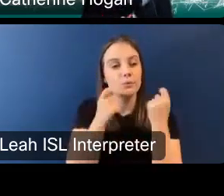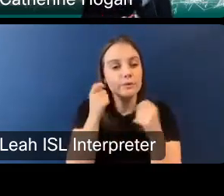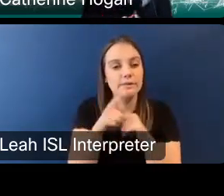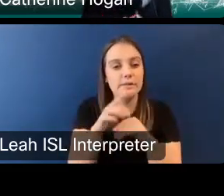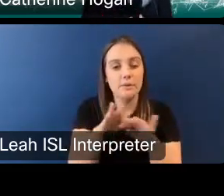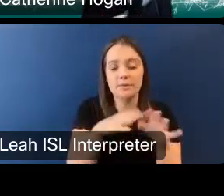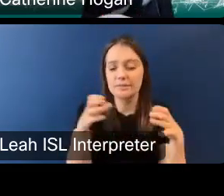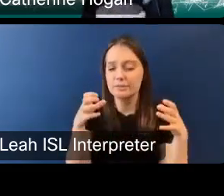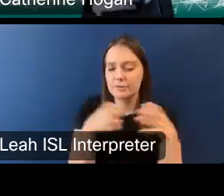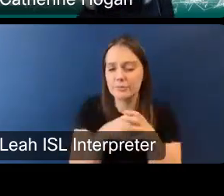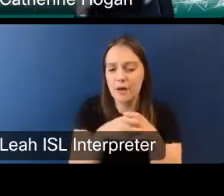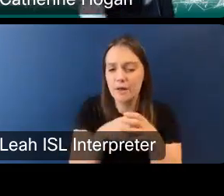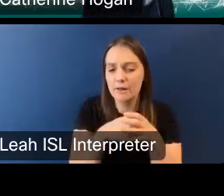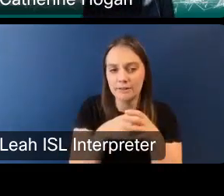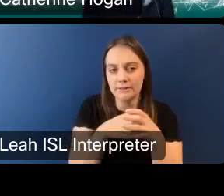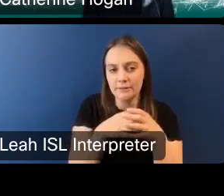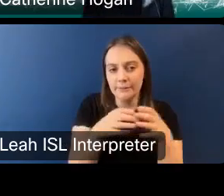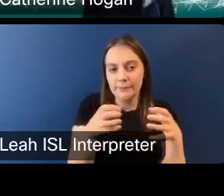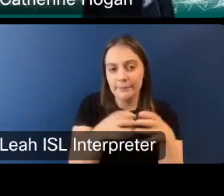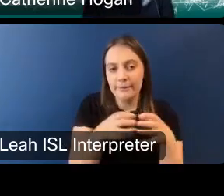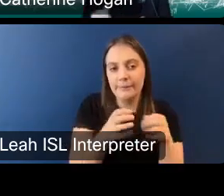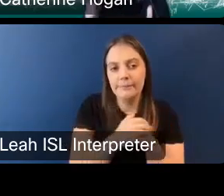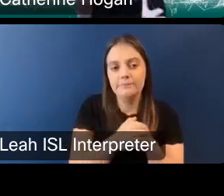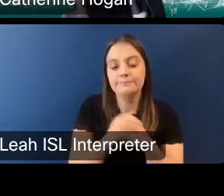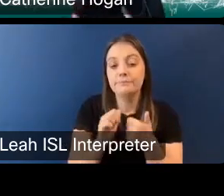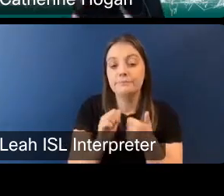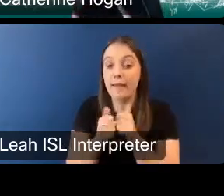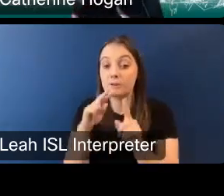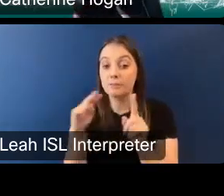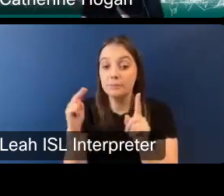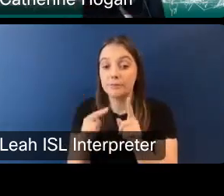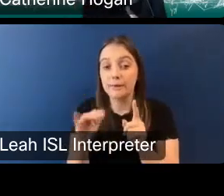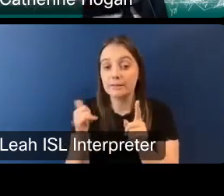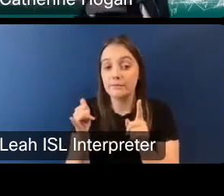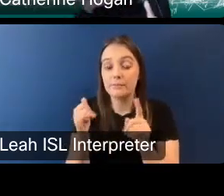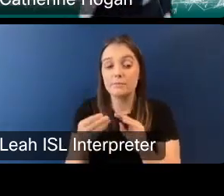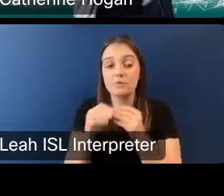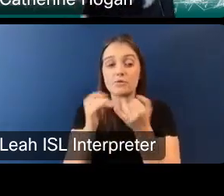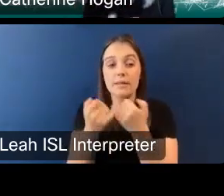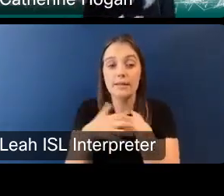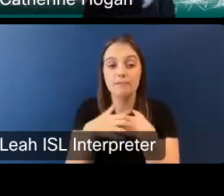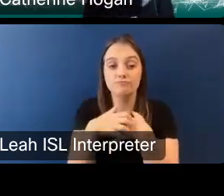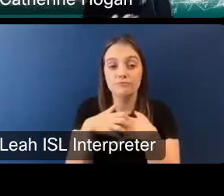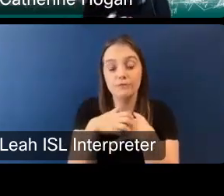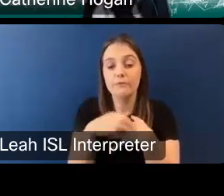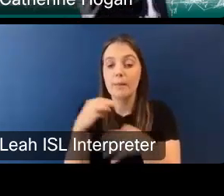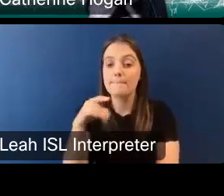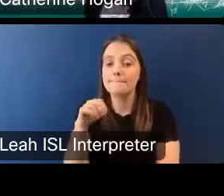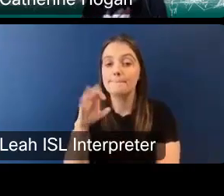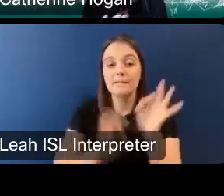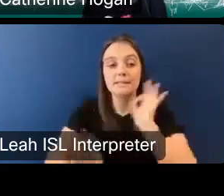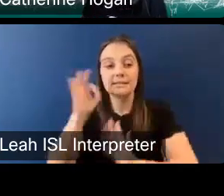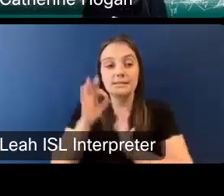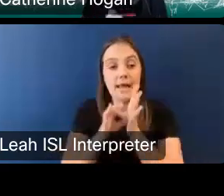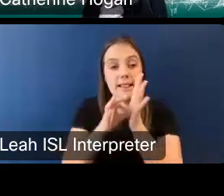small group of people. And then you know, from an action perspective, you might draft a mini style guide, you might reformat the next resources